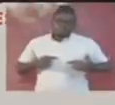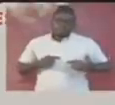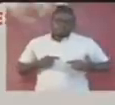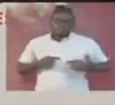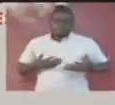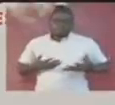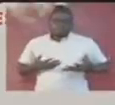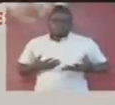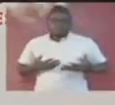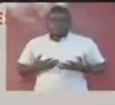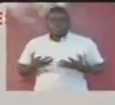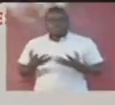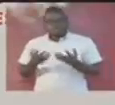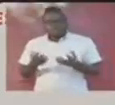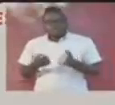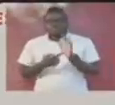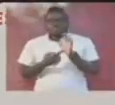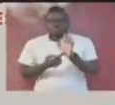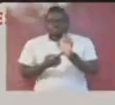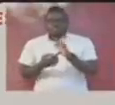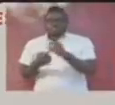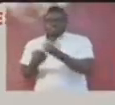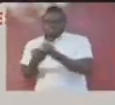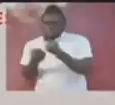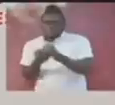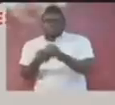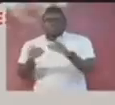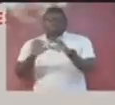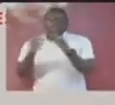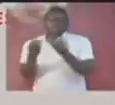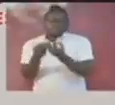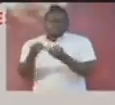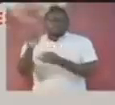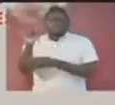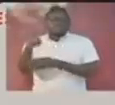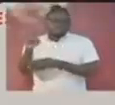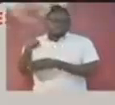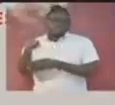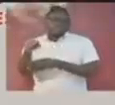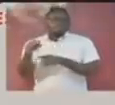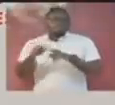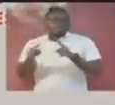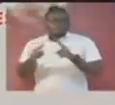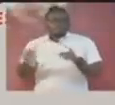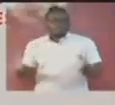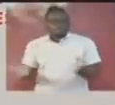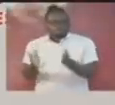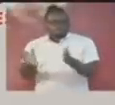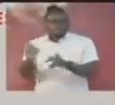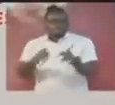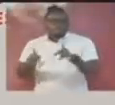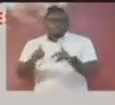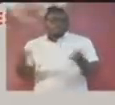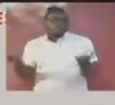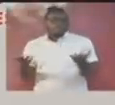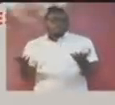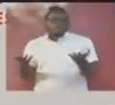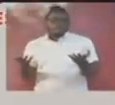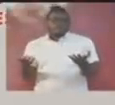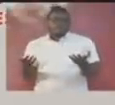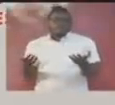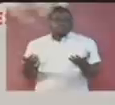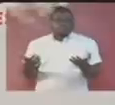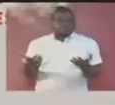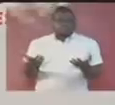presenting your case to the public. What I will urge people to do, and the organizers of the vigils, is